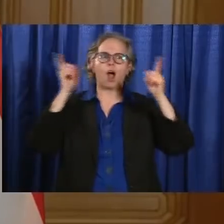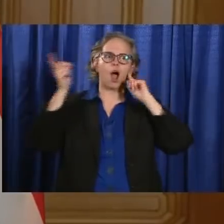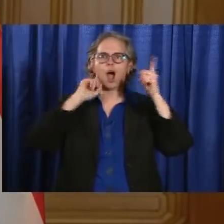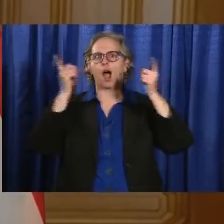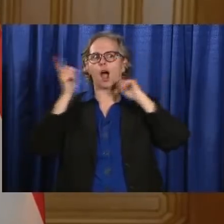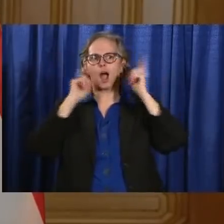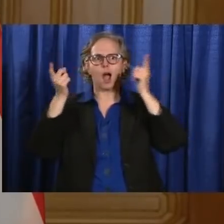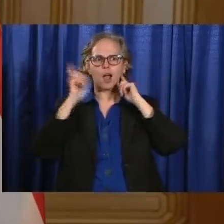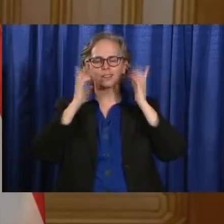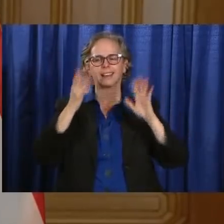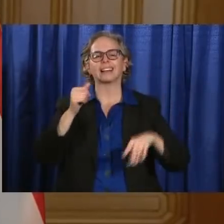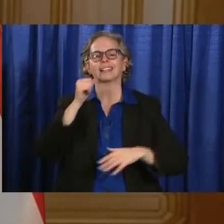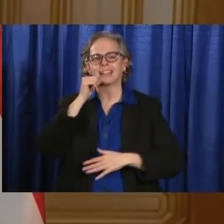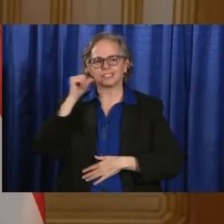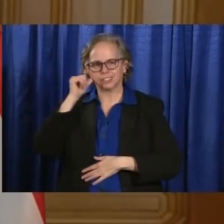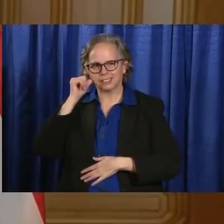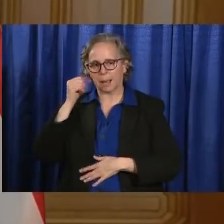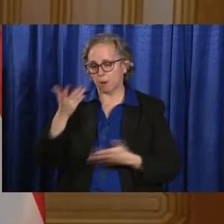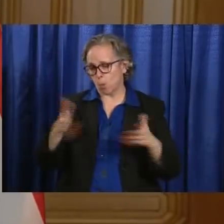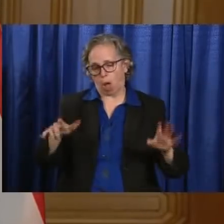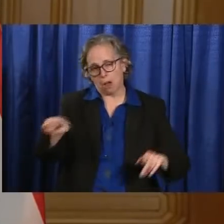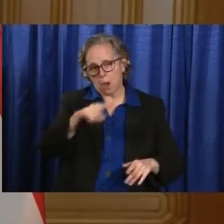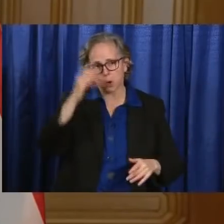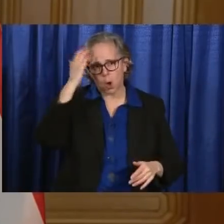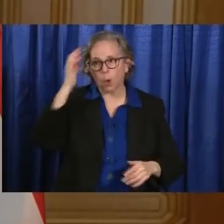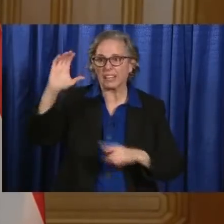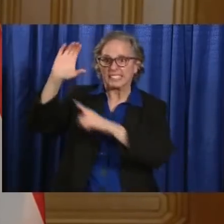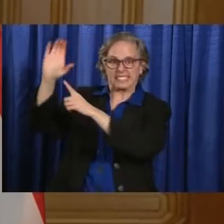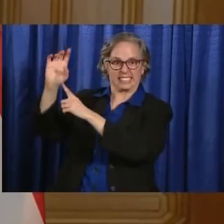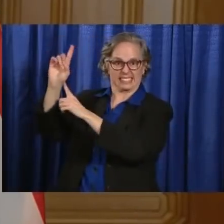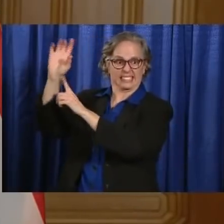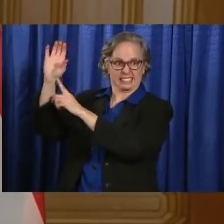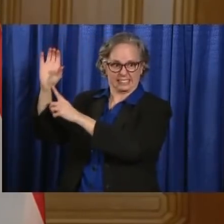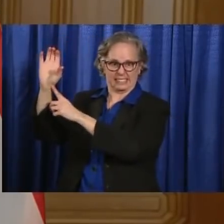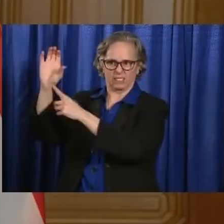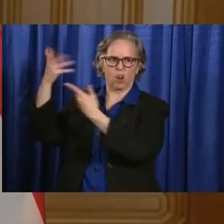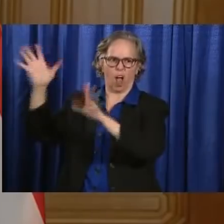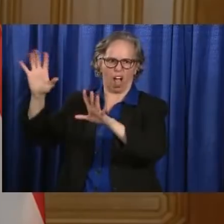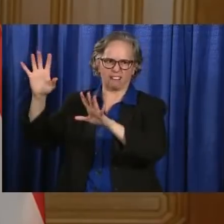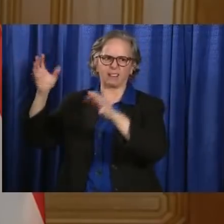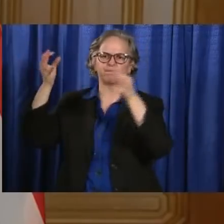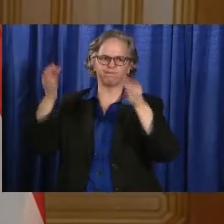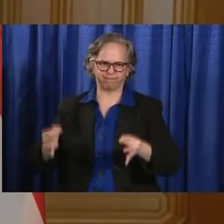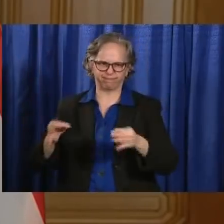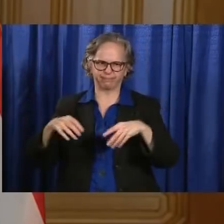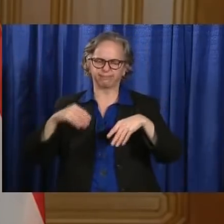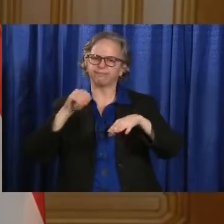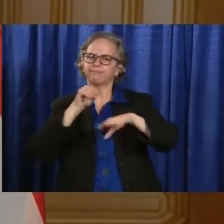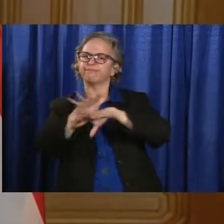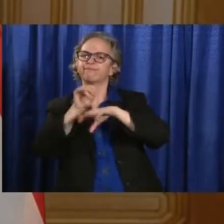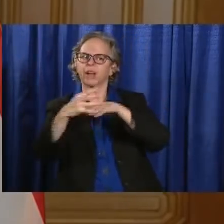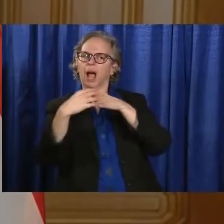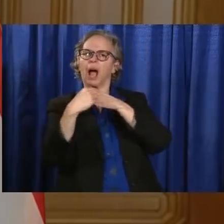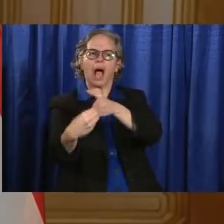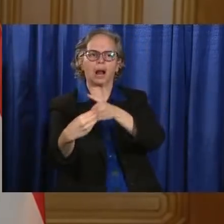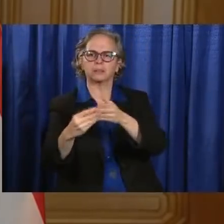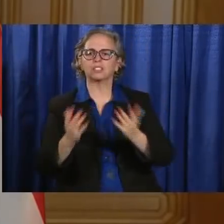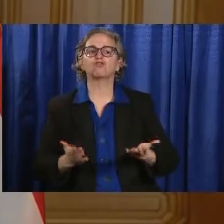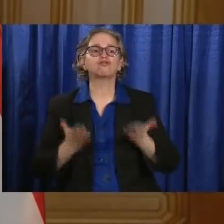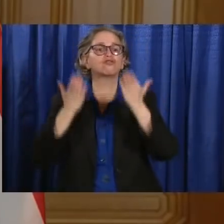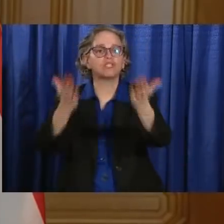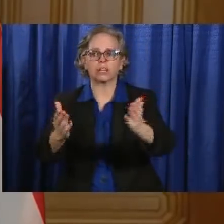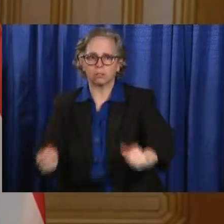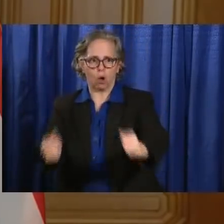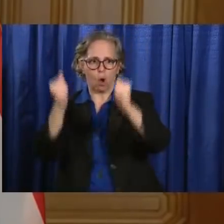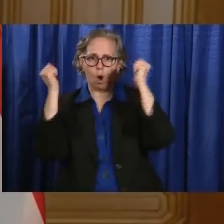we have a new advisory from the CDC in regard to the wearing of masks. And I know